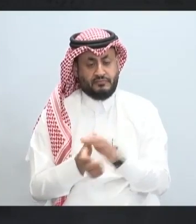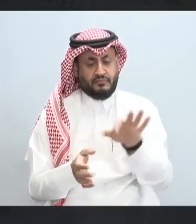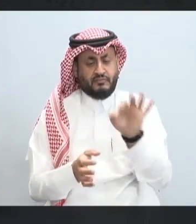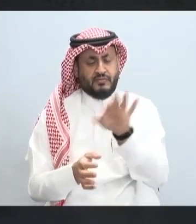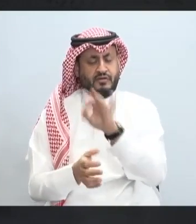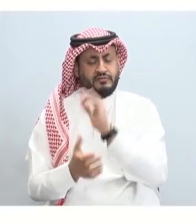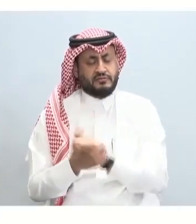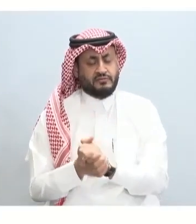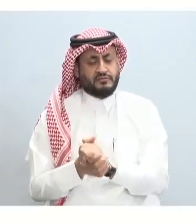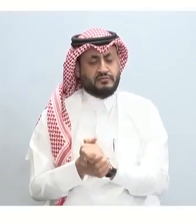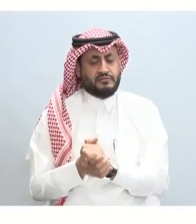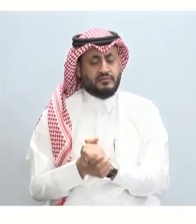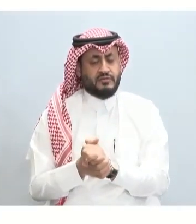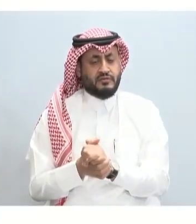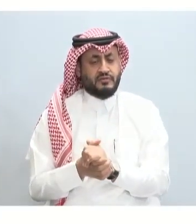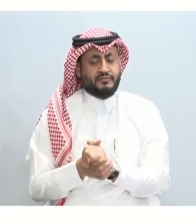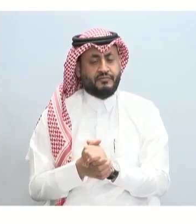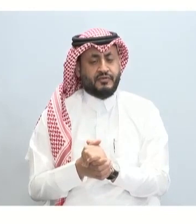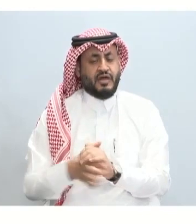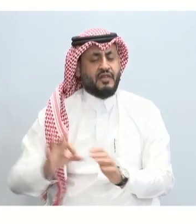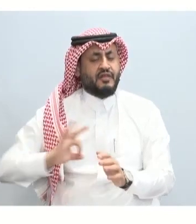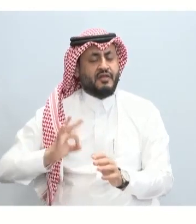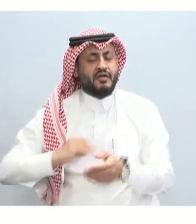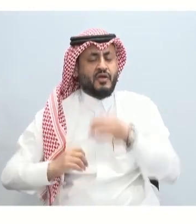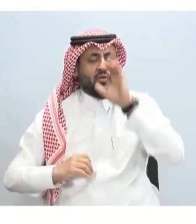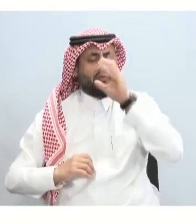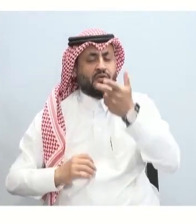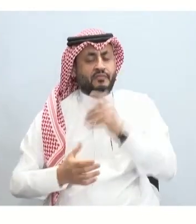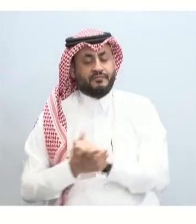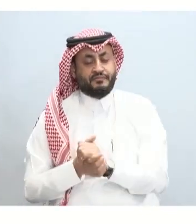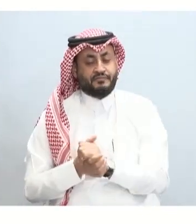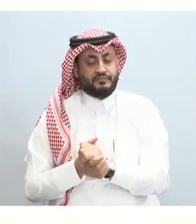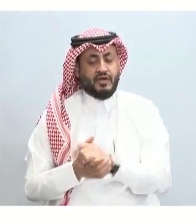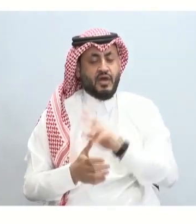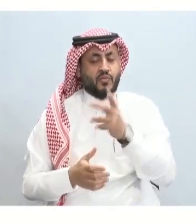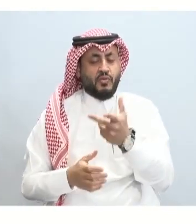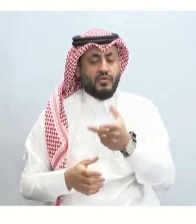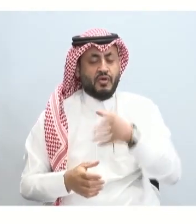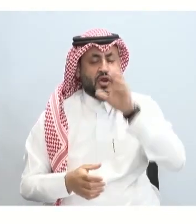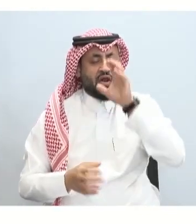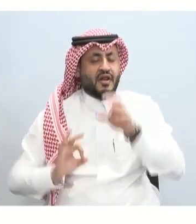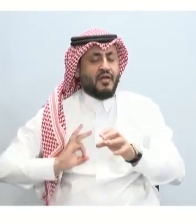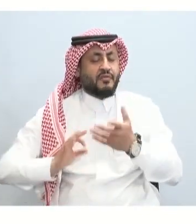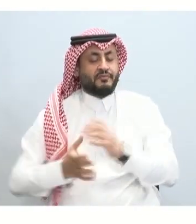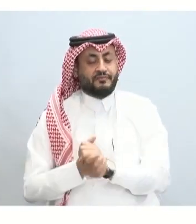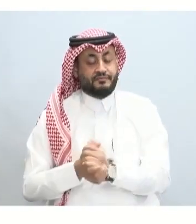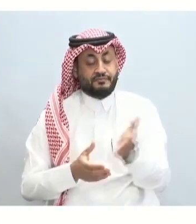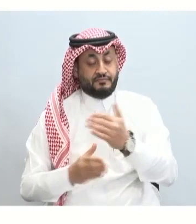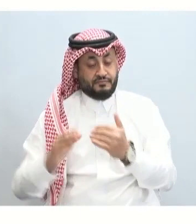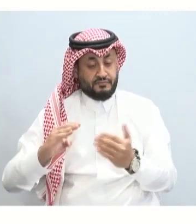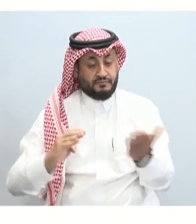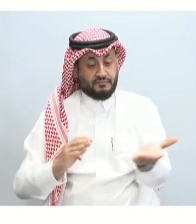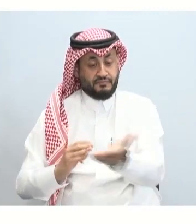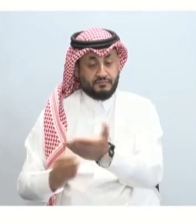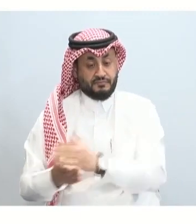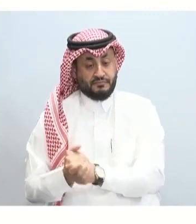use these questions. What would you like to drink? What would you like to drink? And you can ask